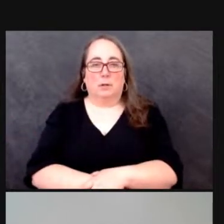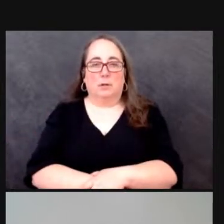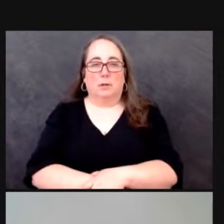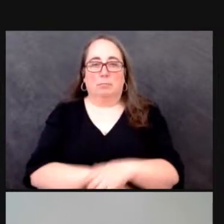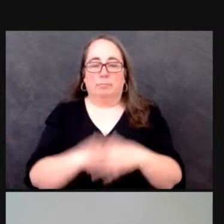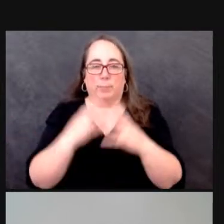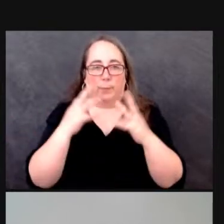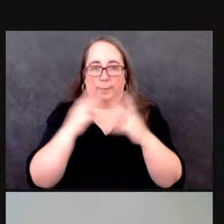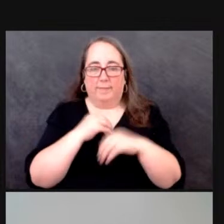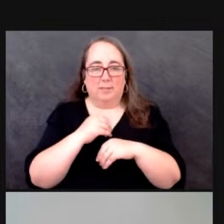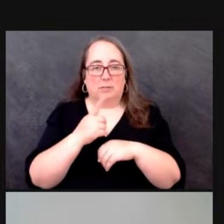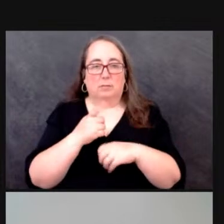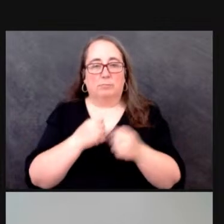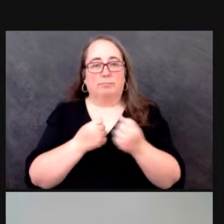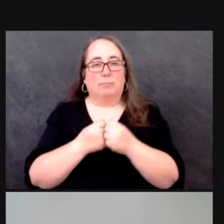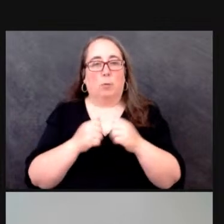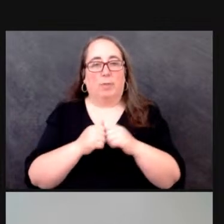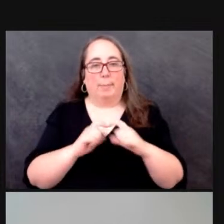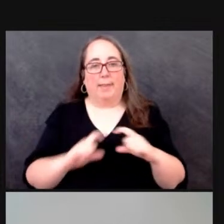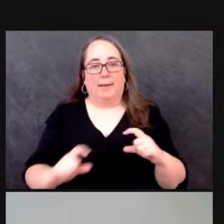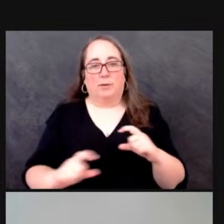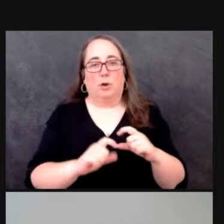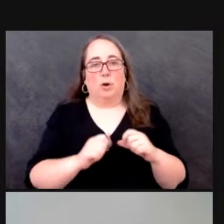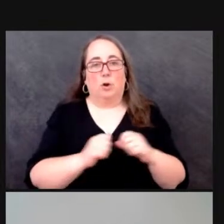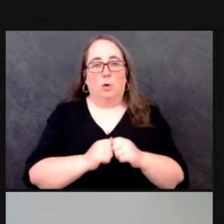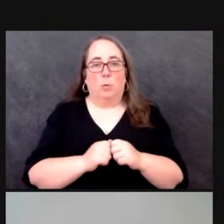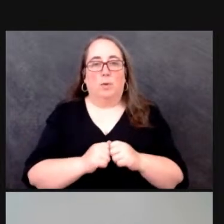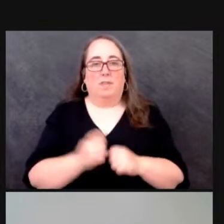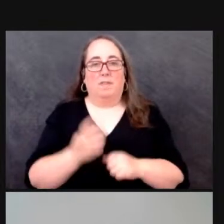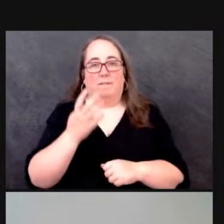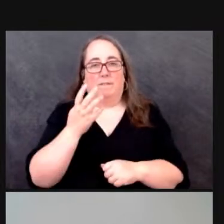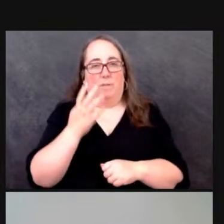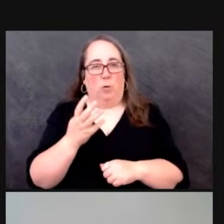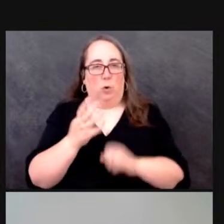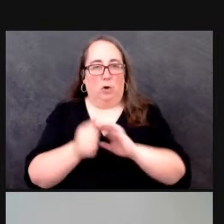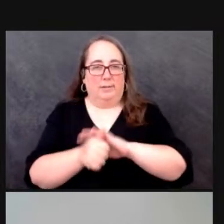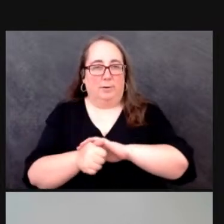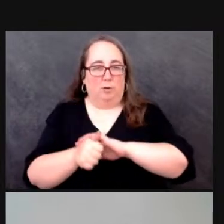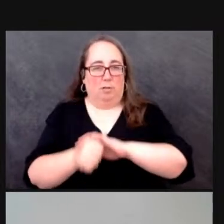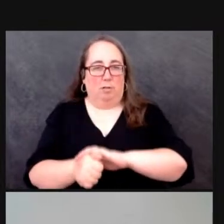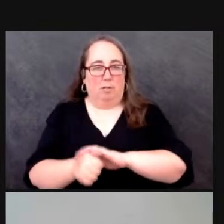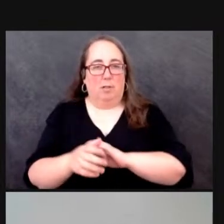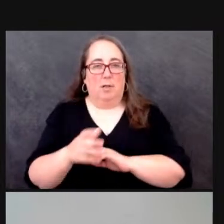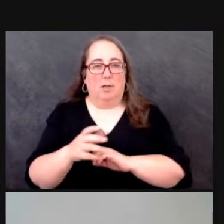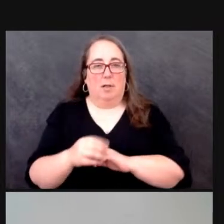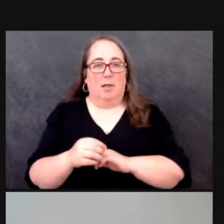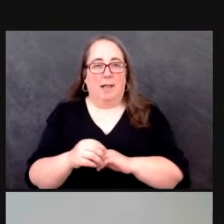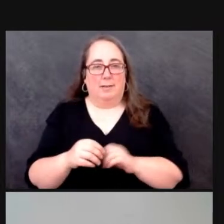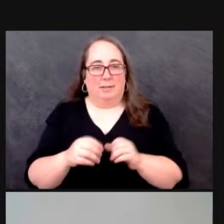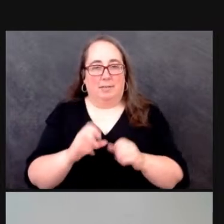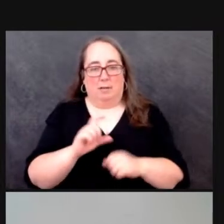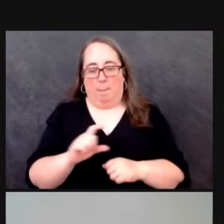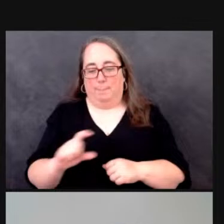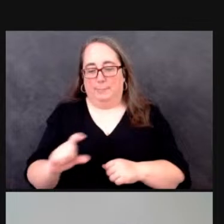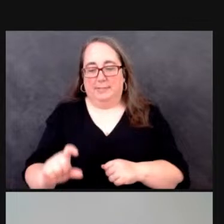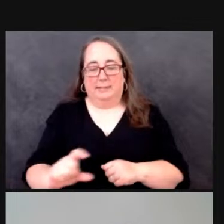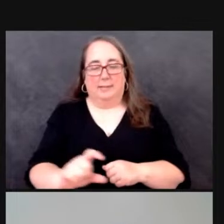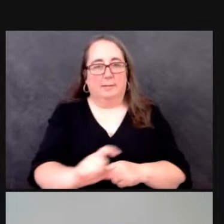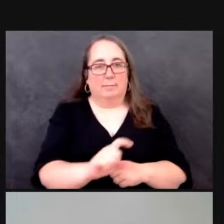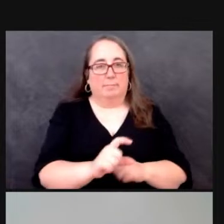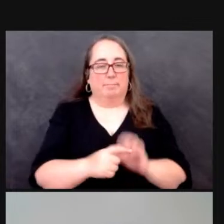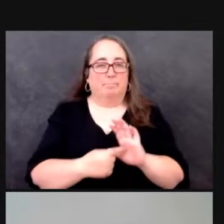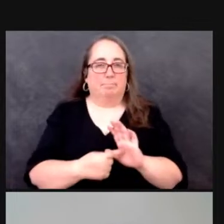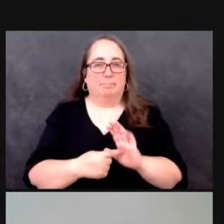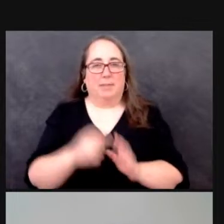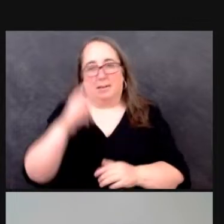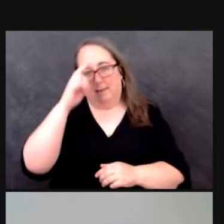piece is supported on a plateau with 4 diamondback terrapins and is accompanied by the 12 punch cups representing the naval heroes. There